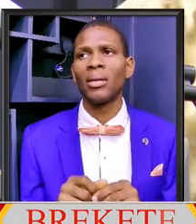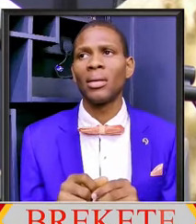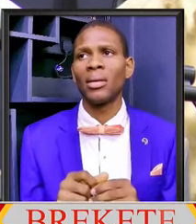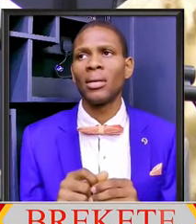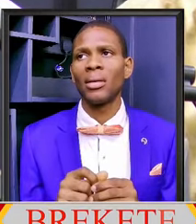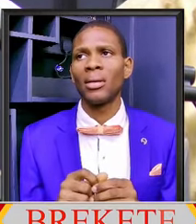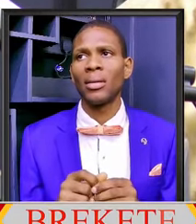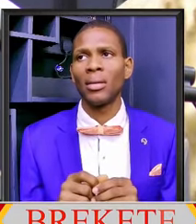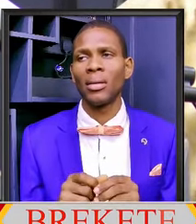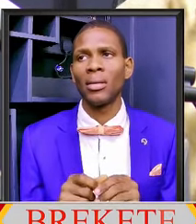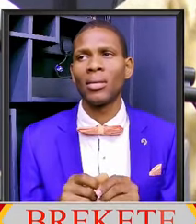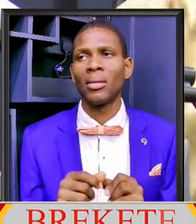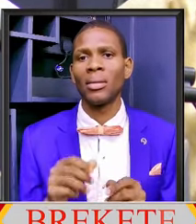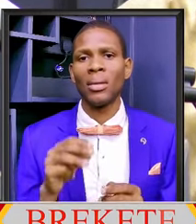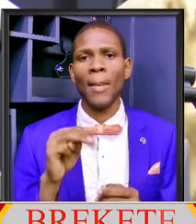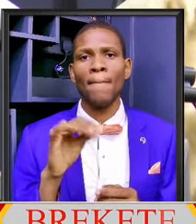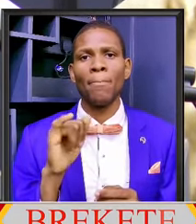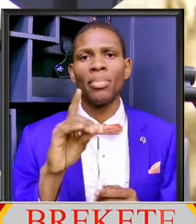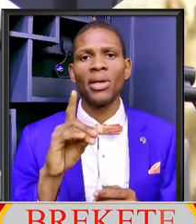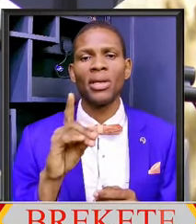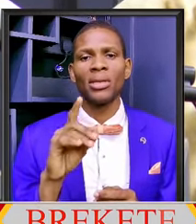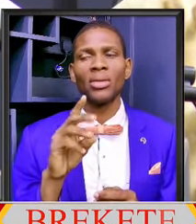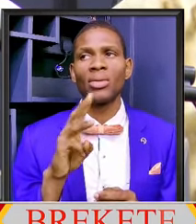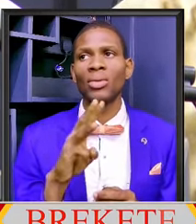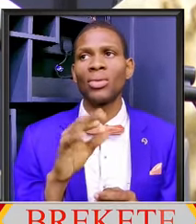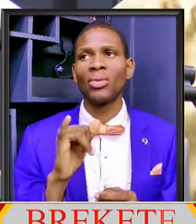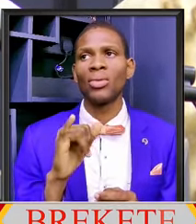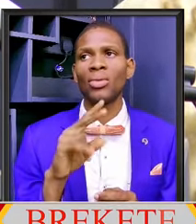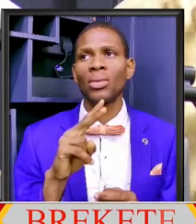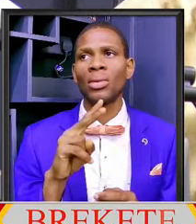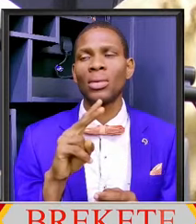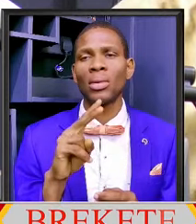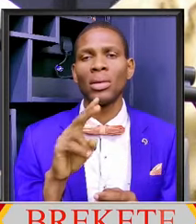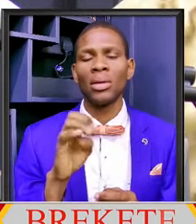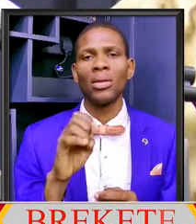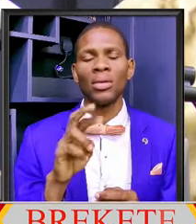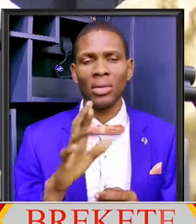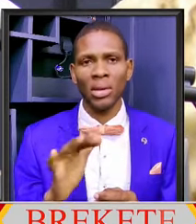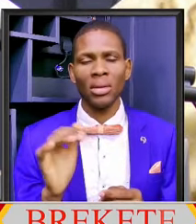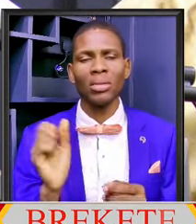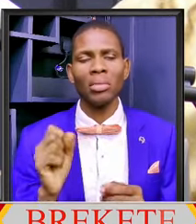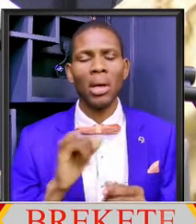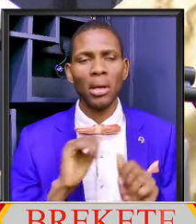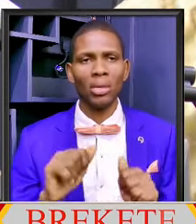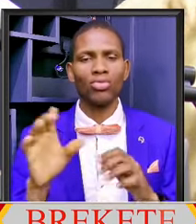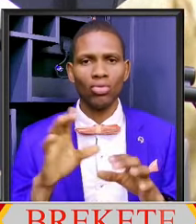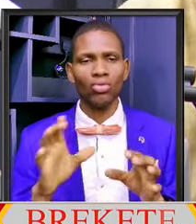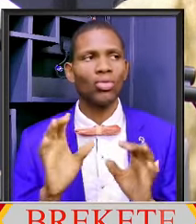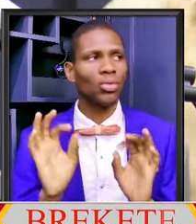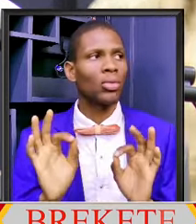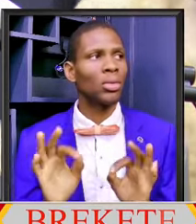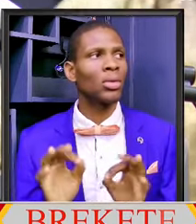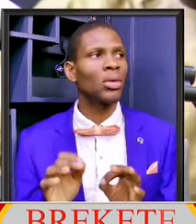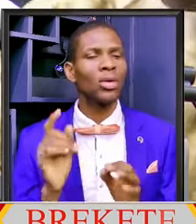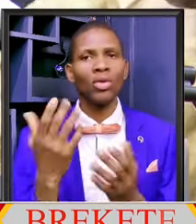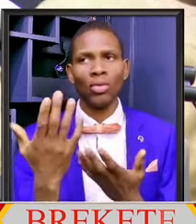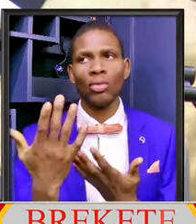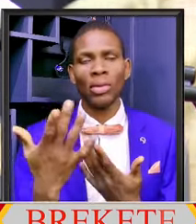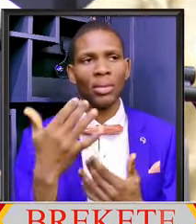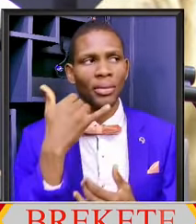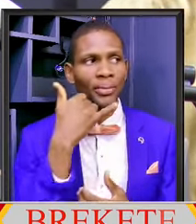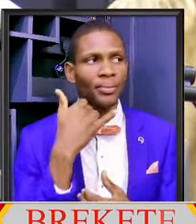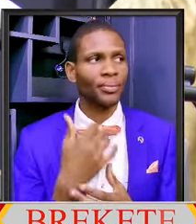did for Asibutin Duse. Midwifery. Yes. You know one do that one? I want it, sir. You want to do? Yes, sir. Just hold the line.